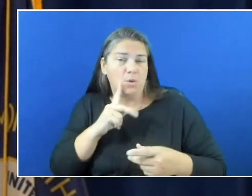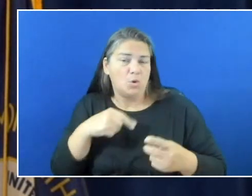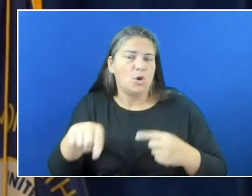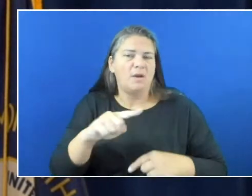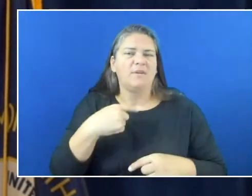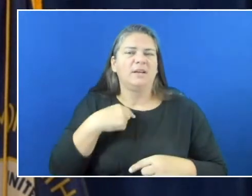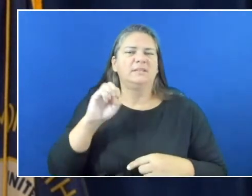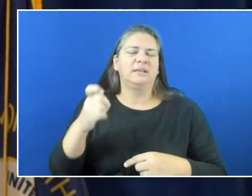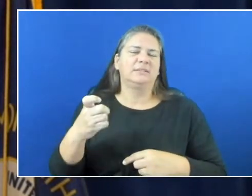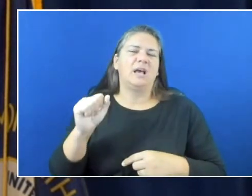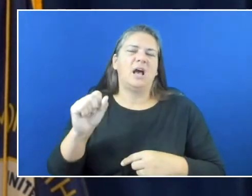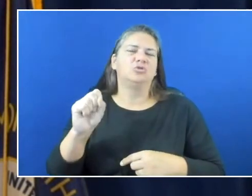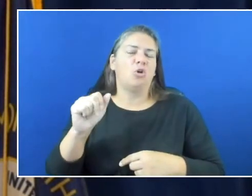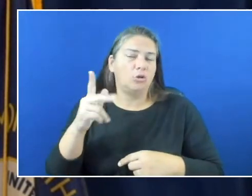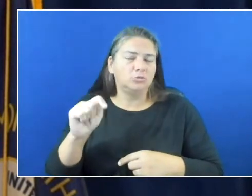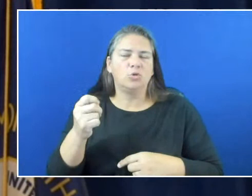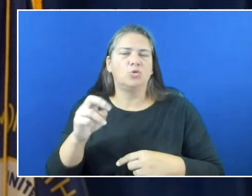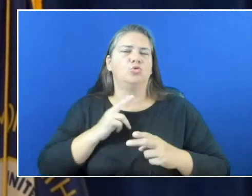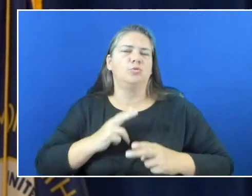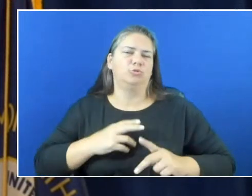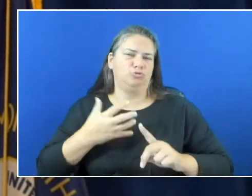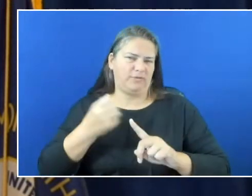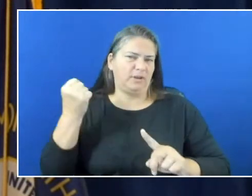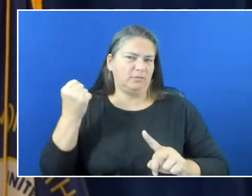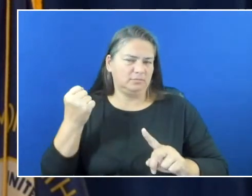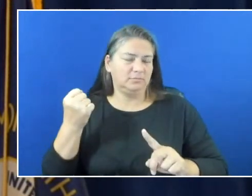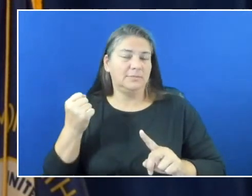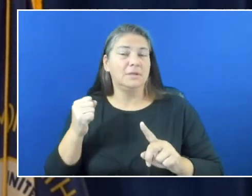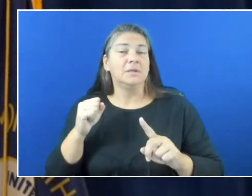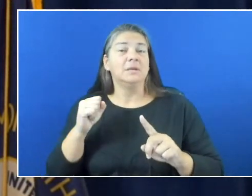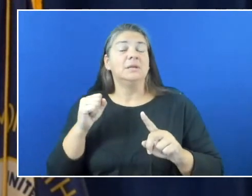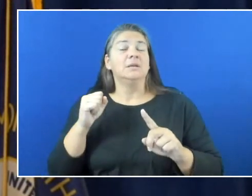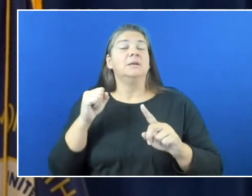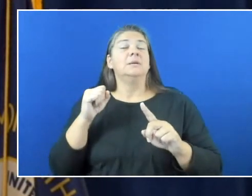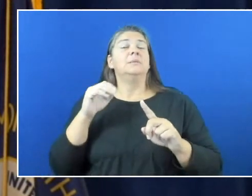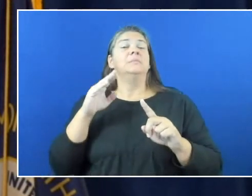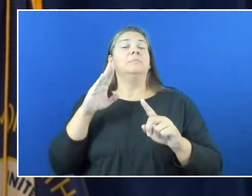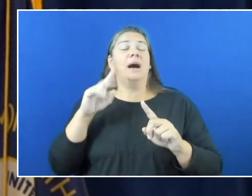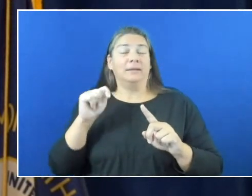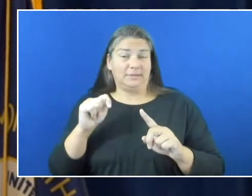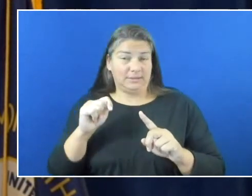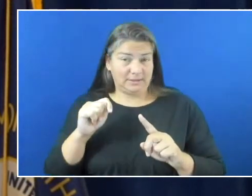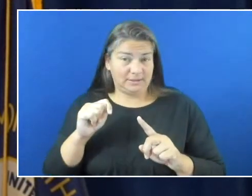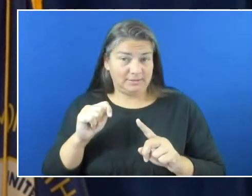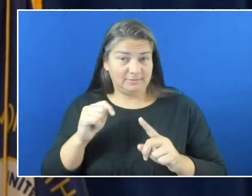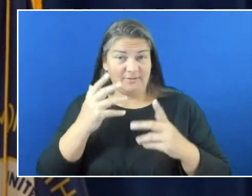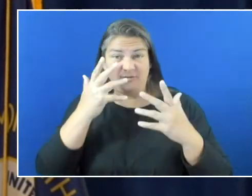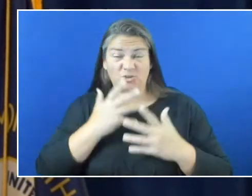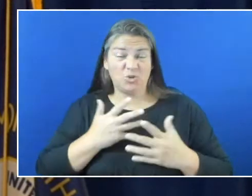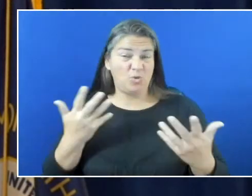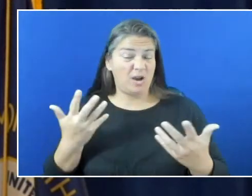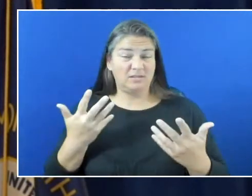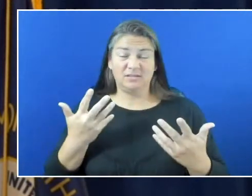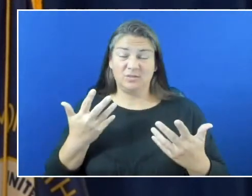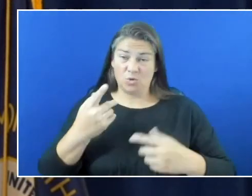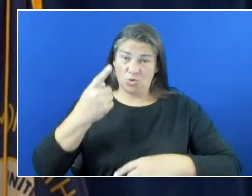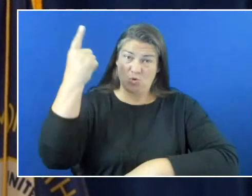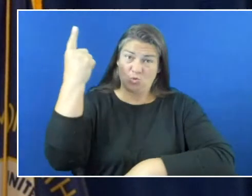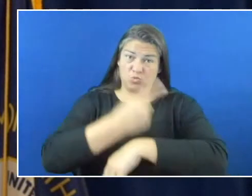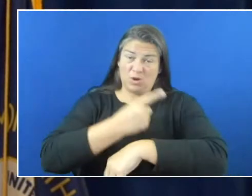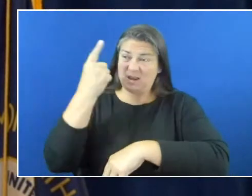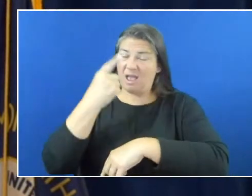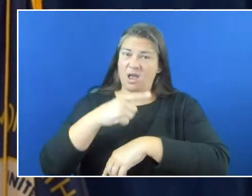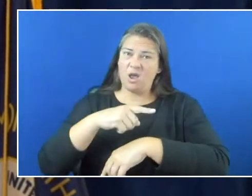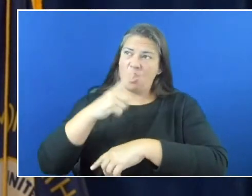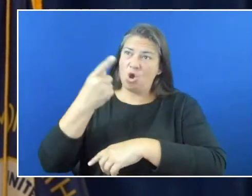trafficking. Unfortunately, these fights can't be won in a day or with one grant or one initiative. We got to